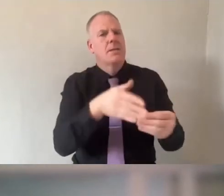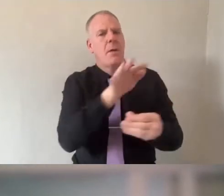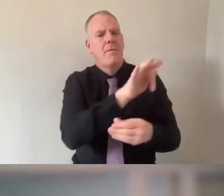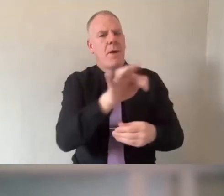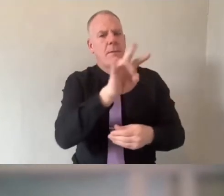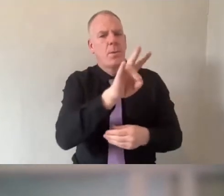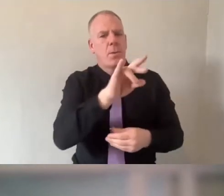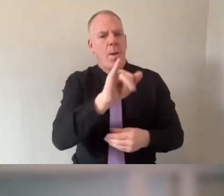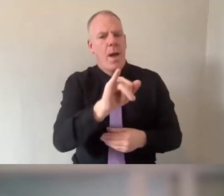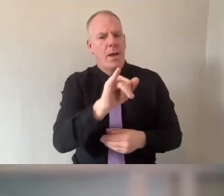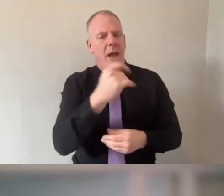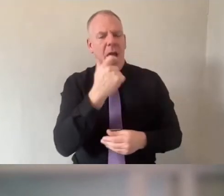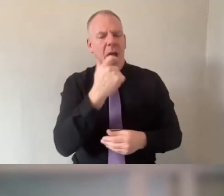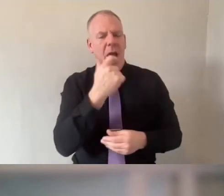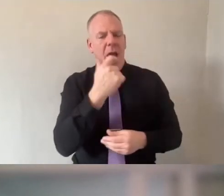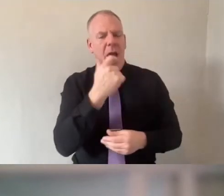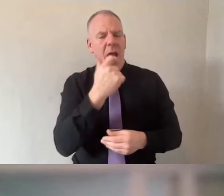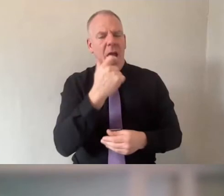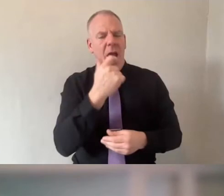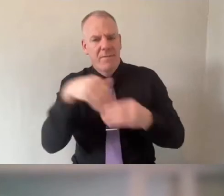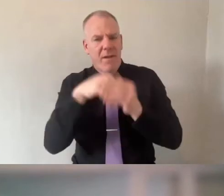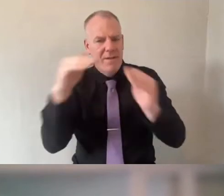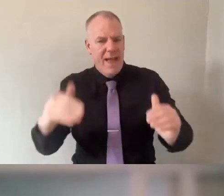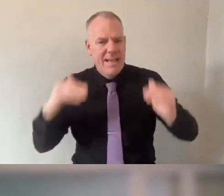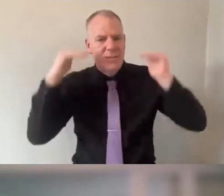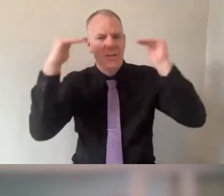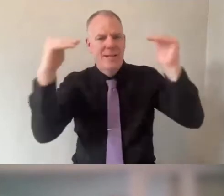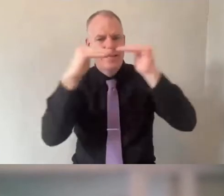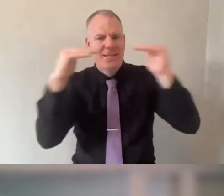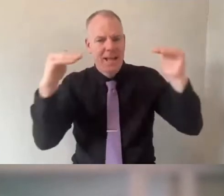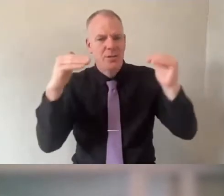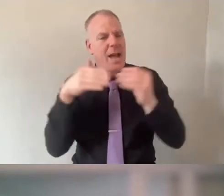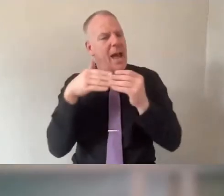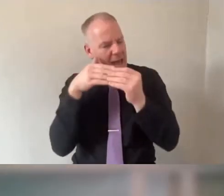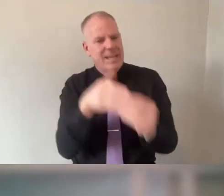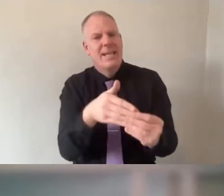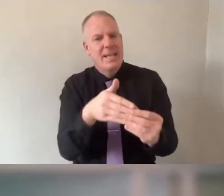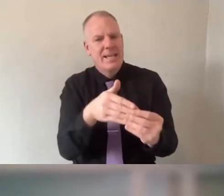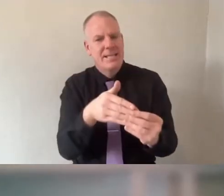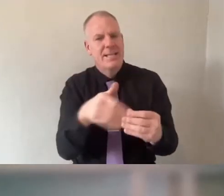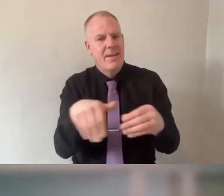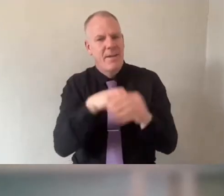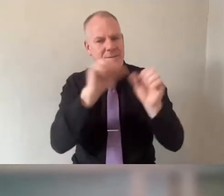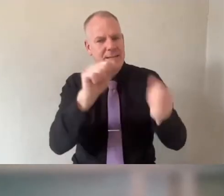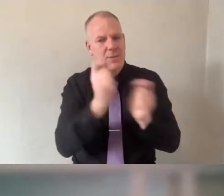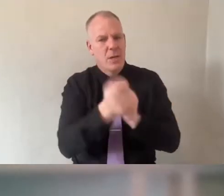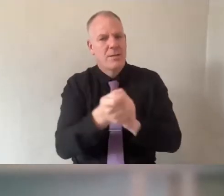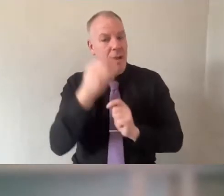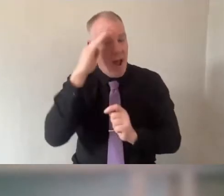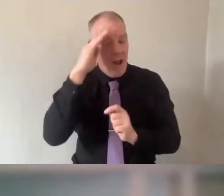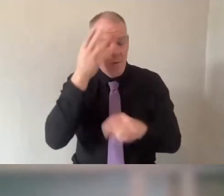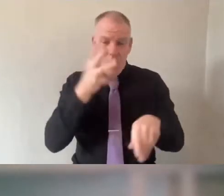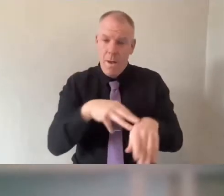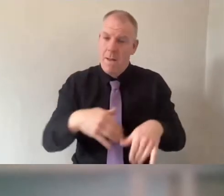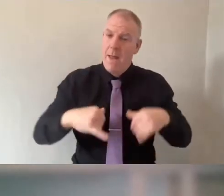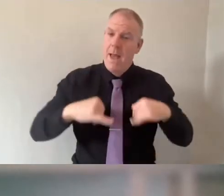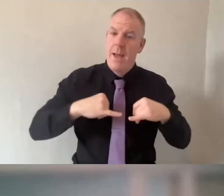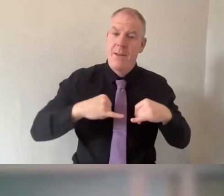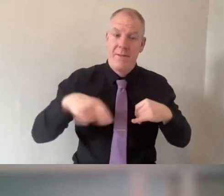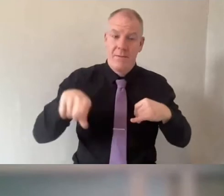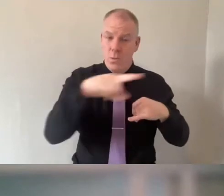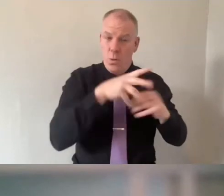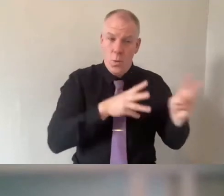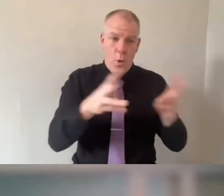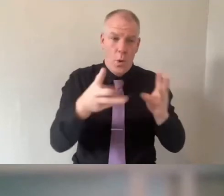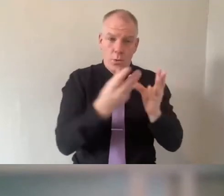is showing through its commitment to excellence and being a leader for that within the system, I think Ireland is well placed, if you all work together,